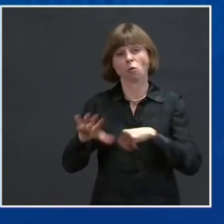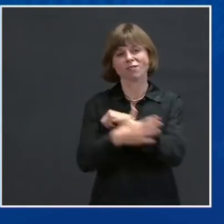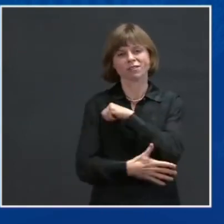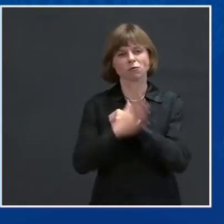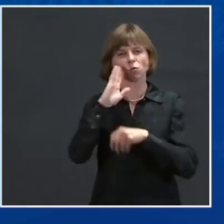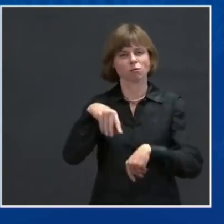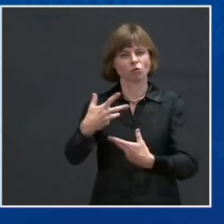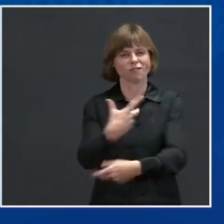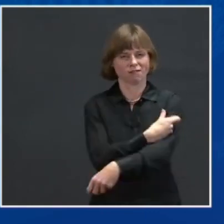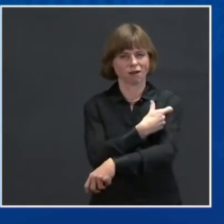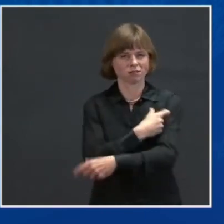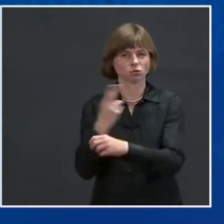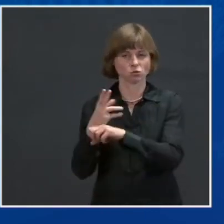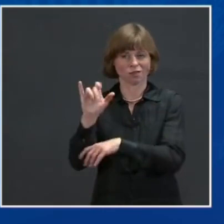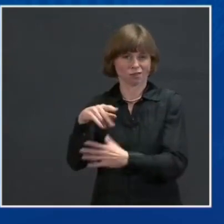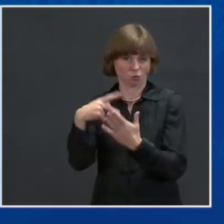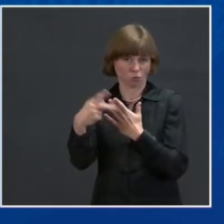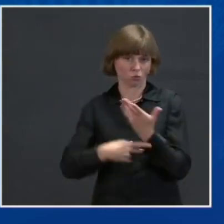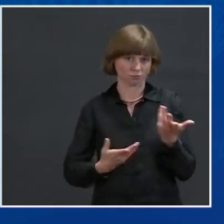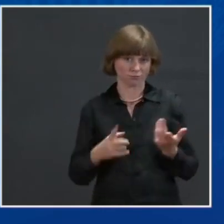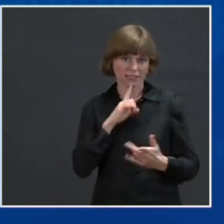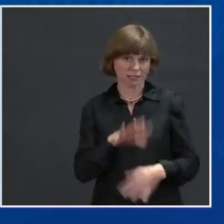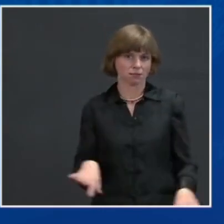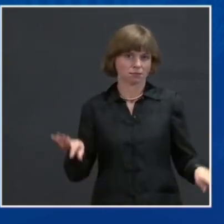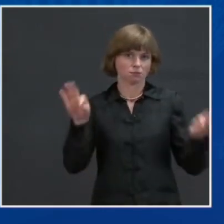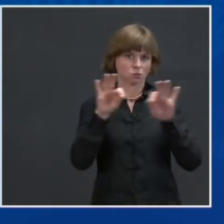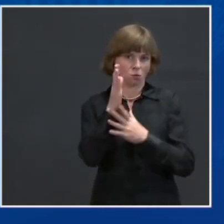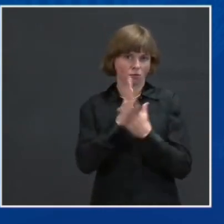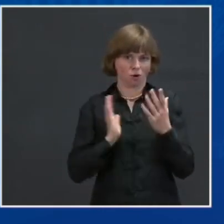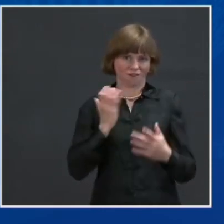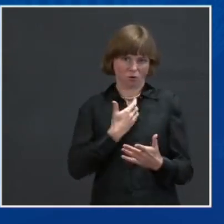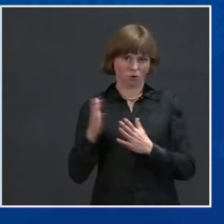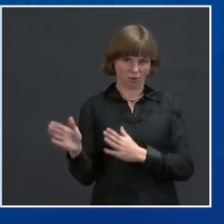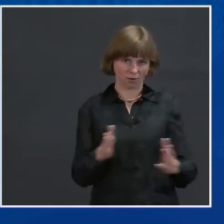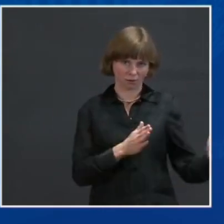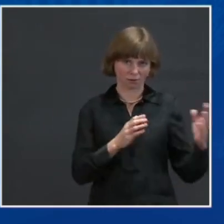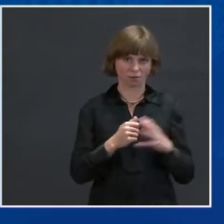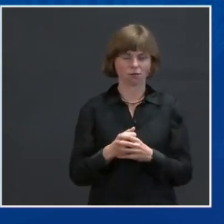is a critical part of our plan.